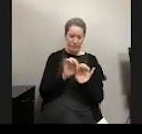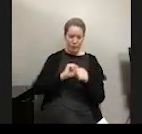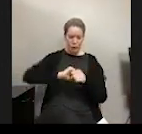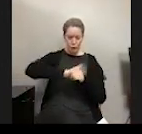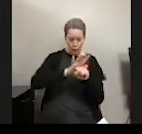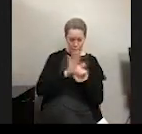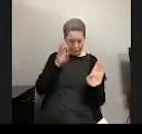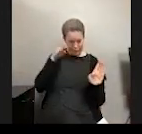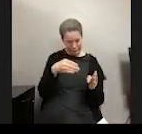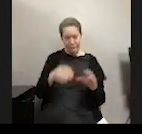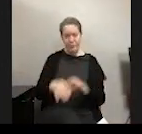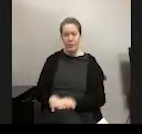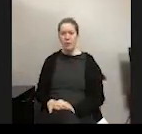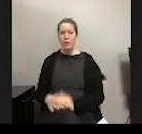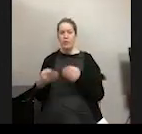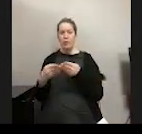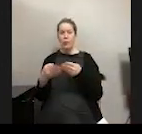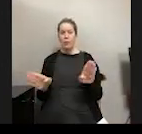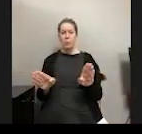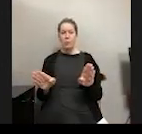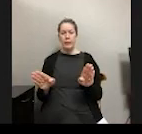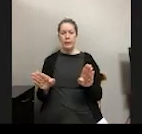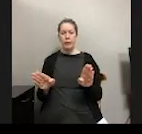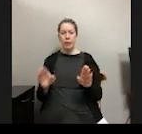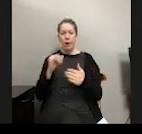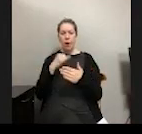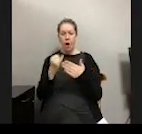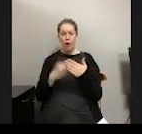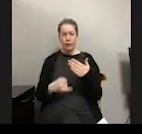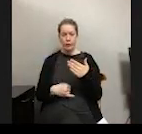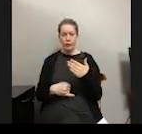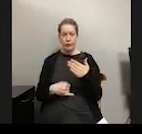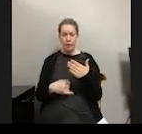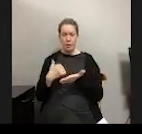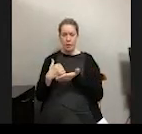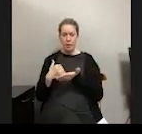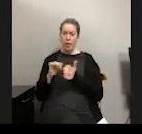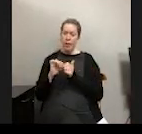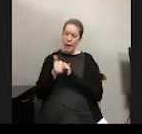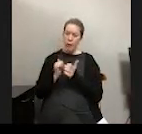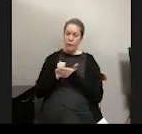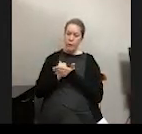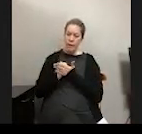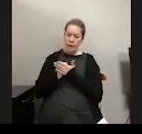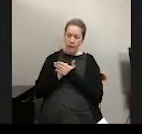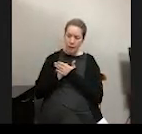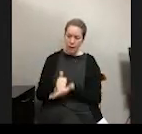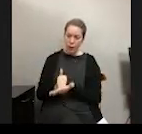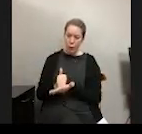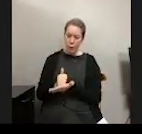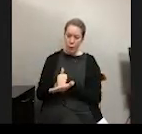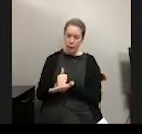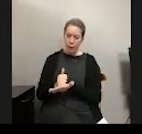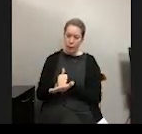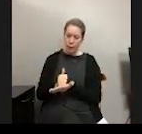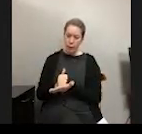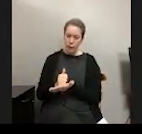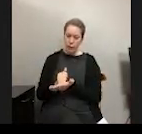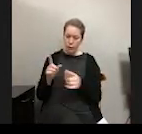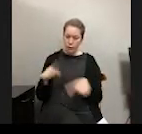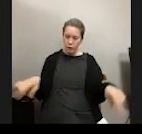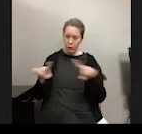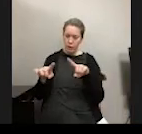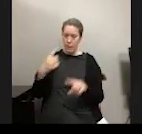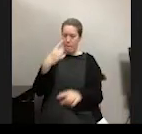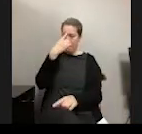as public health. How does public art aim to support the collective mental and emotional health of